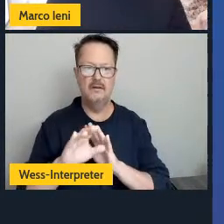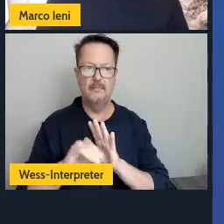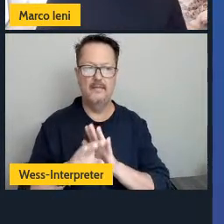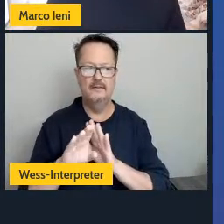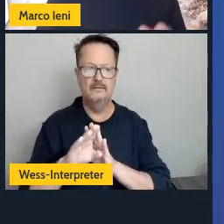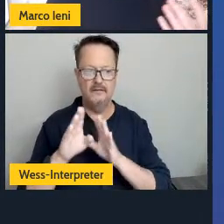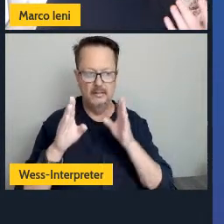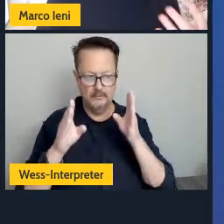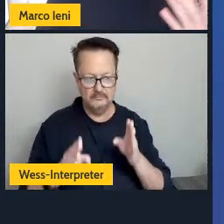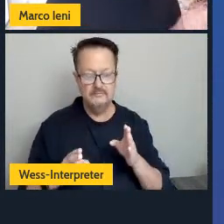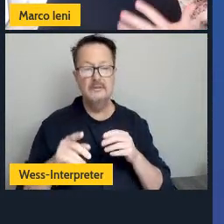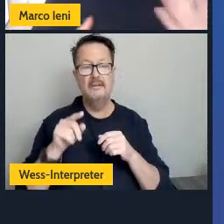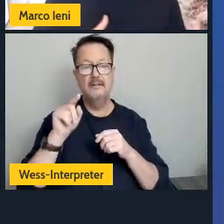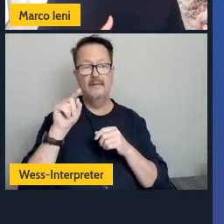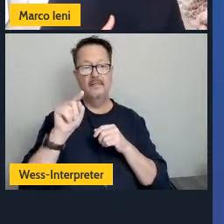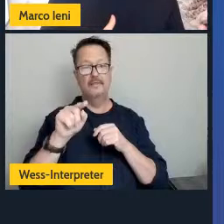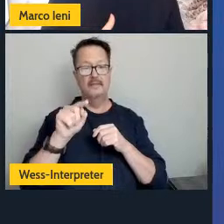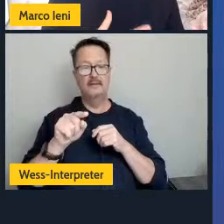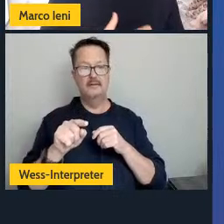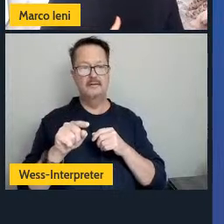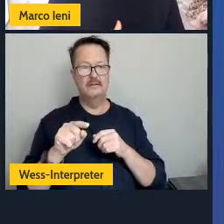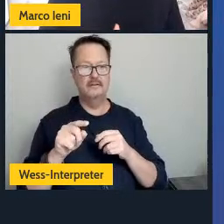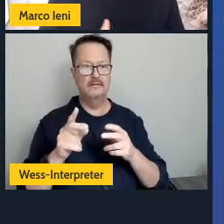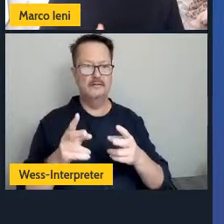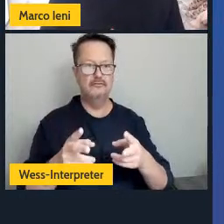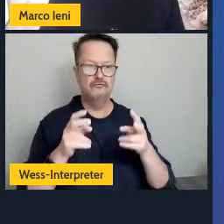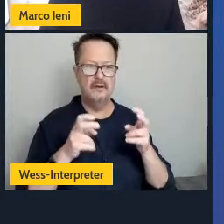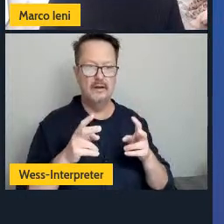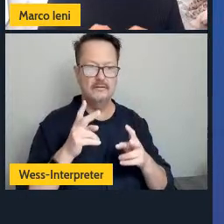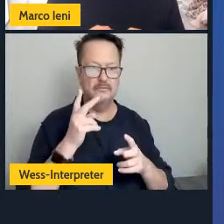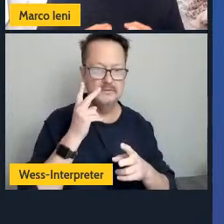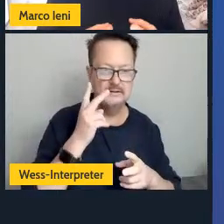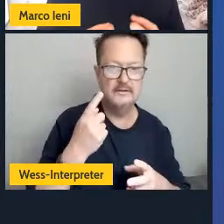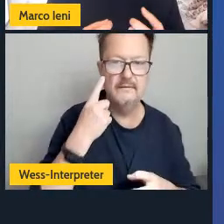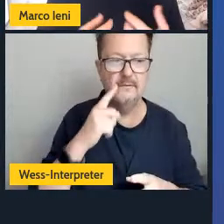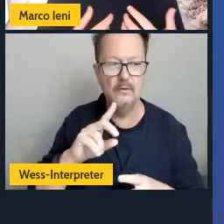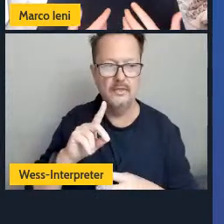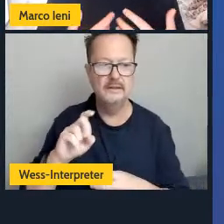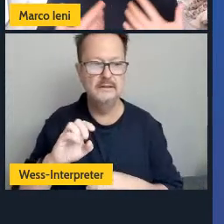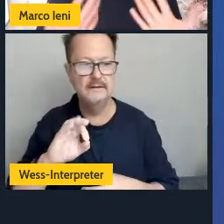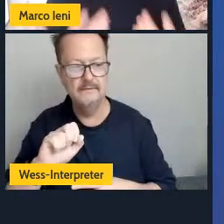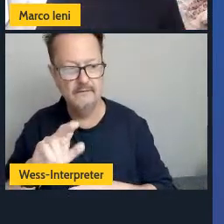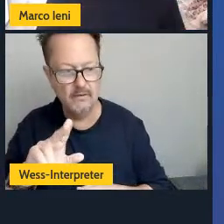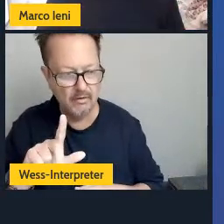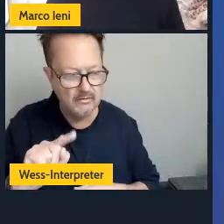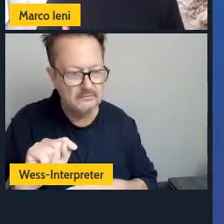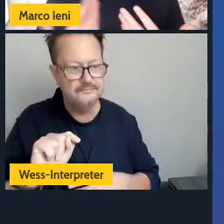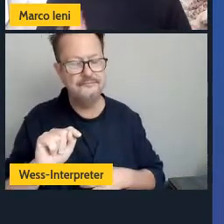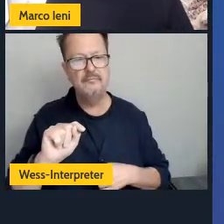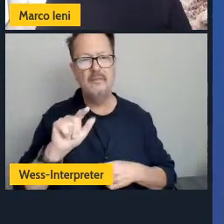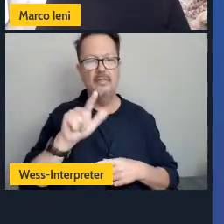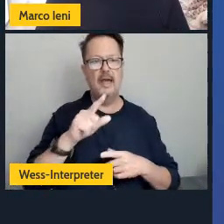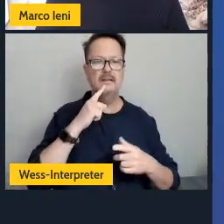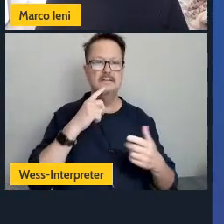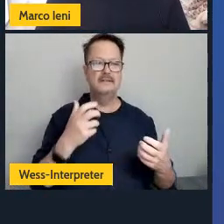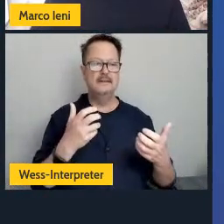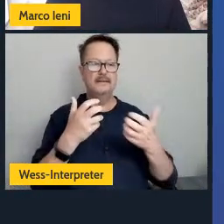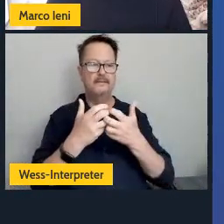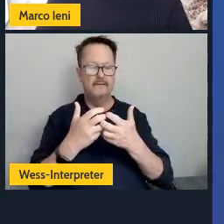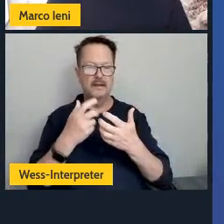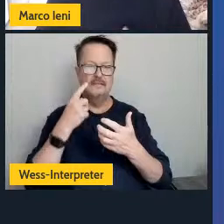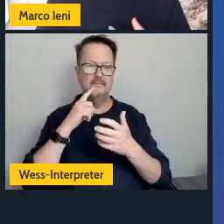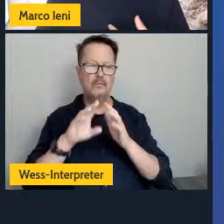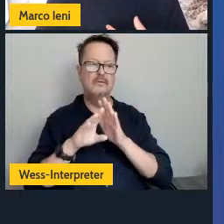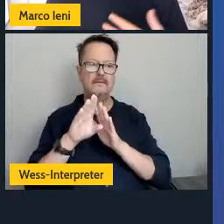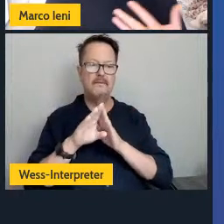So this is the struct that we created before. This serves as an interface for the